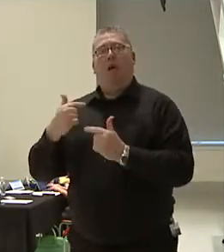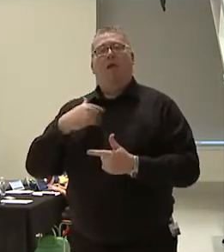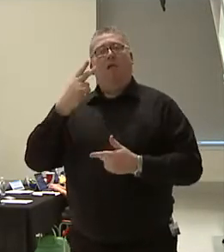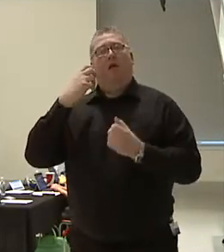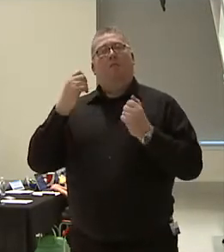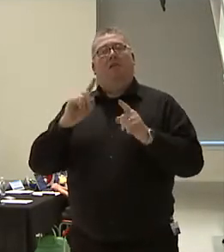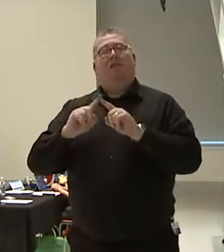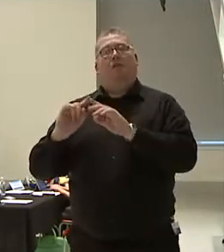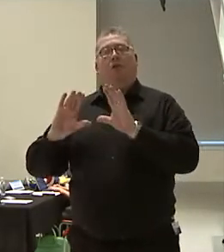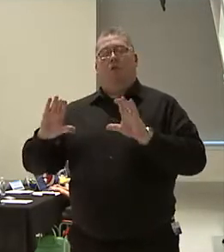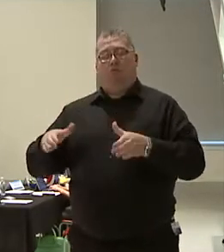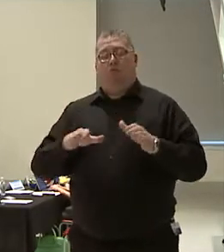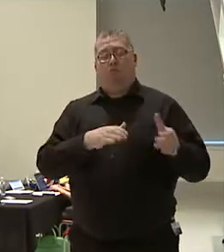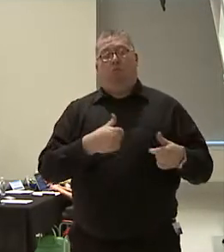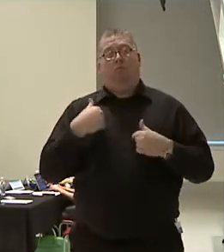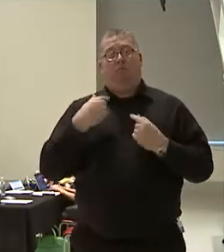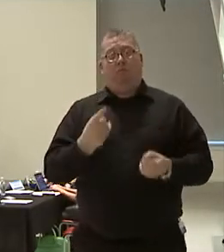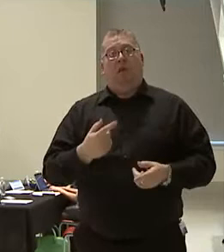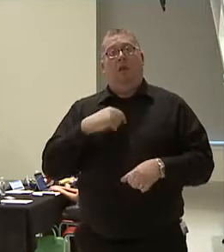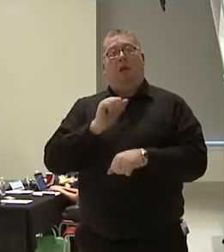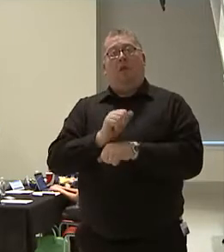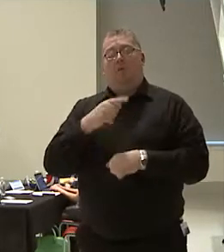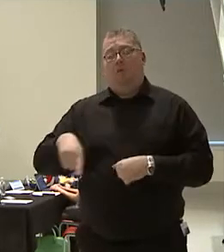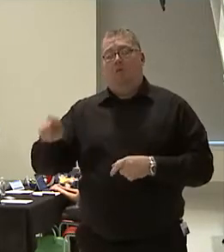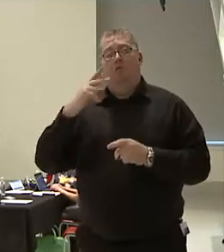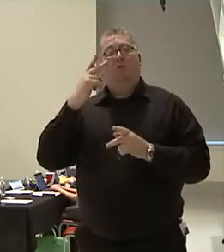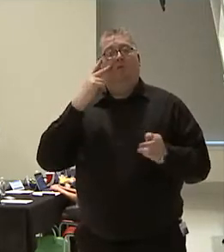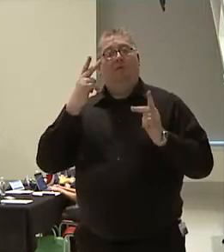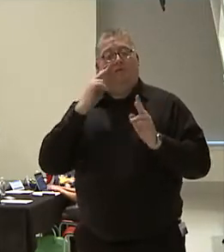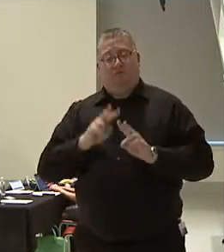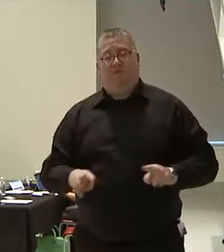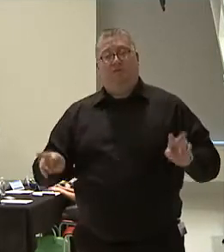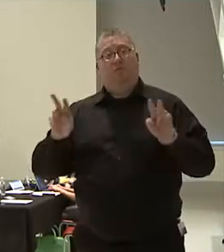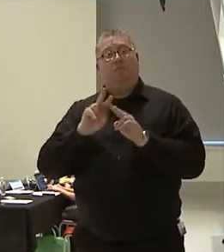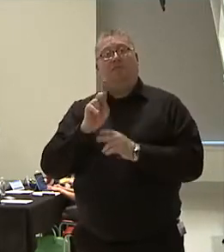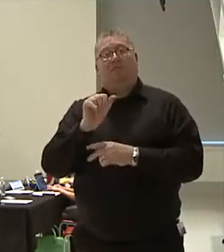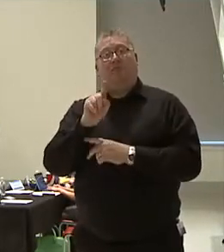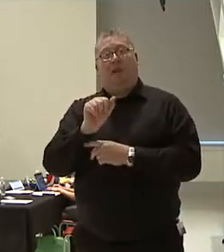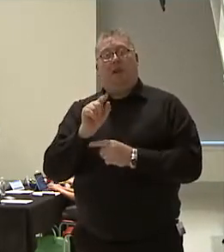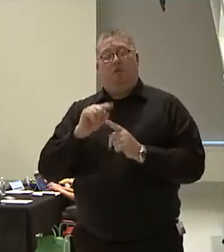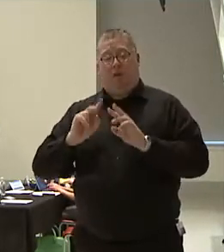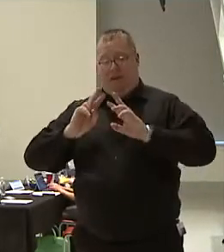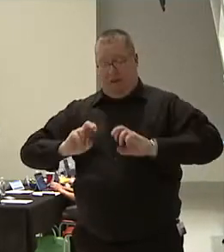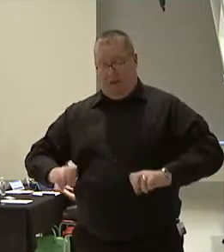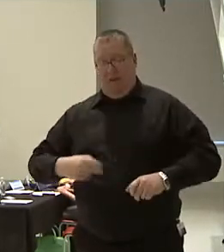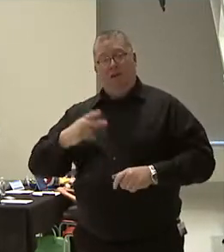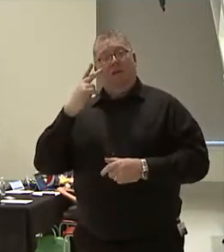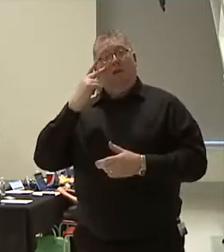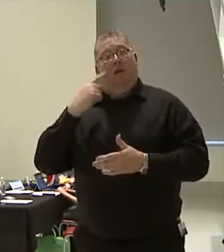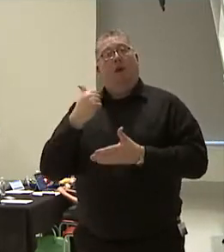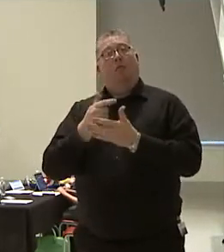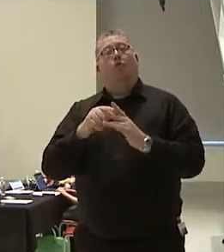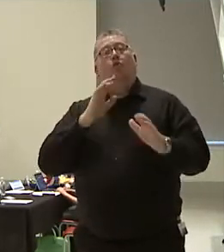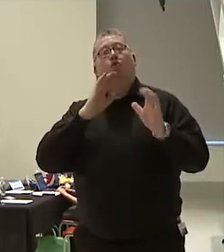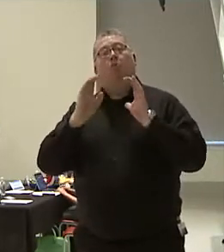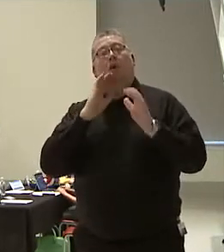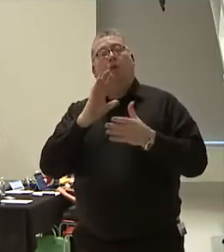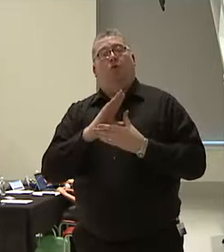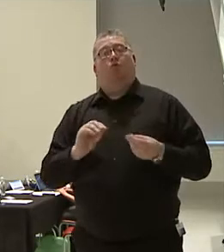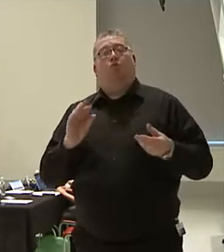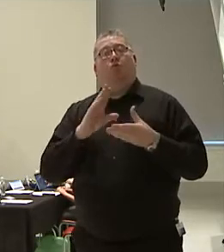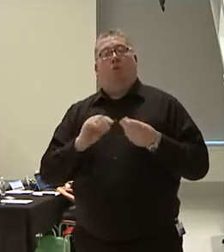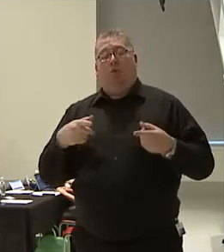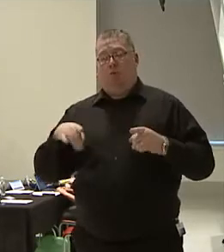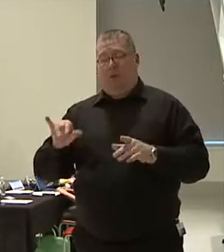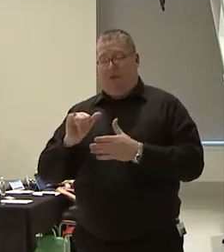agencies and community organizations to help them unearth their valuable data, to analyze it, to put it in context, and help them to communicate the story and the impact of that